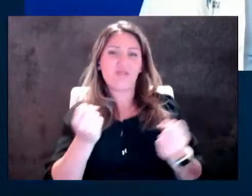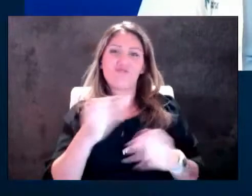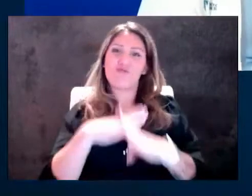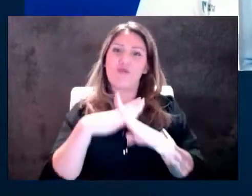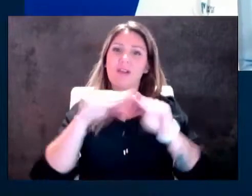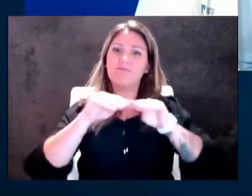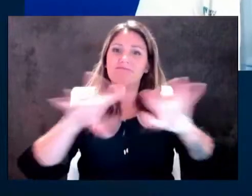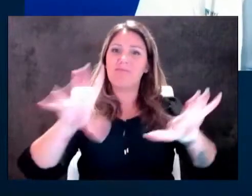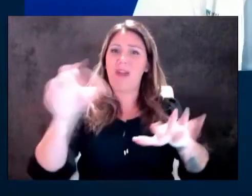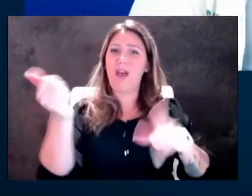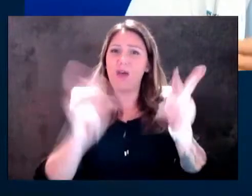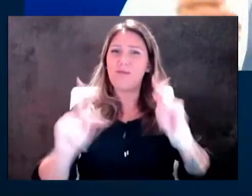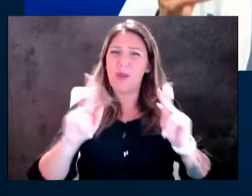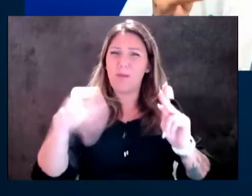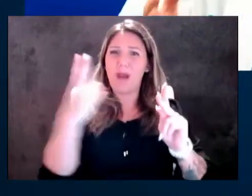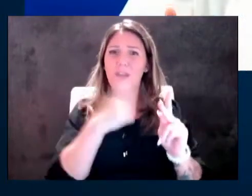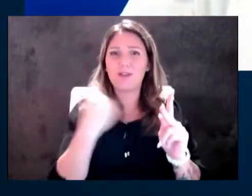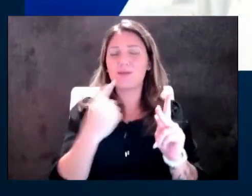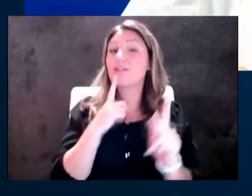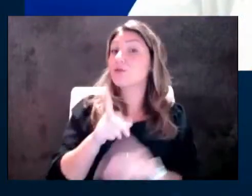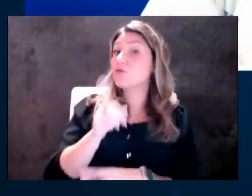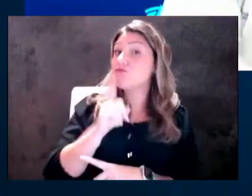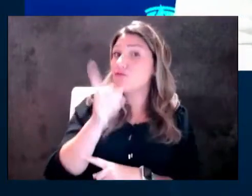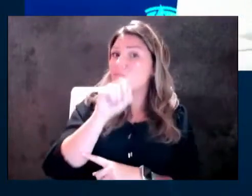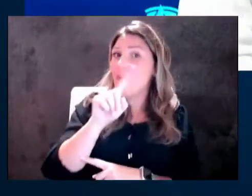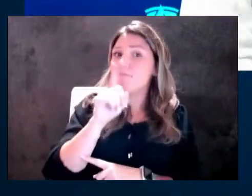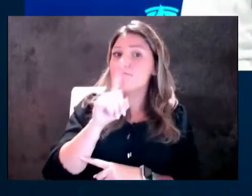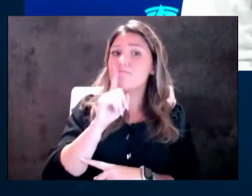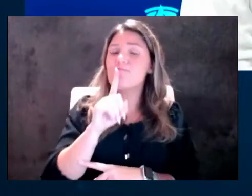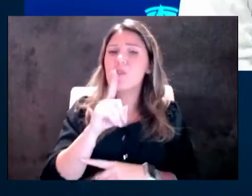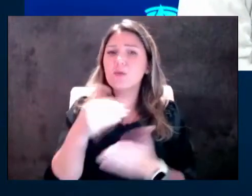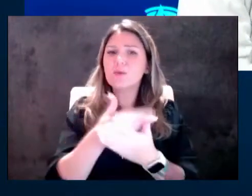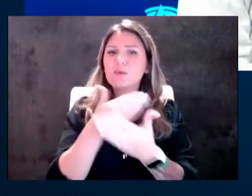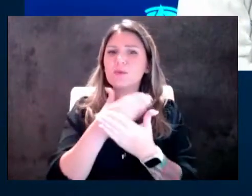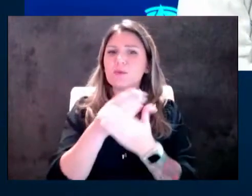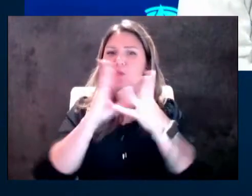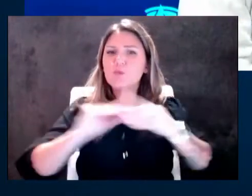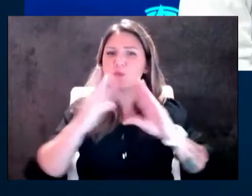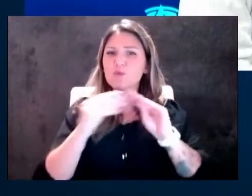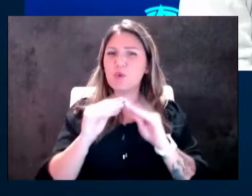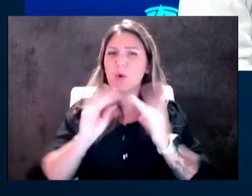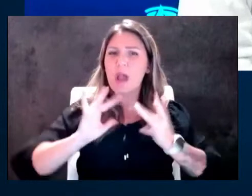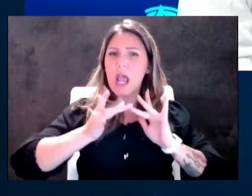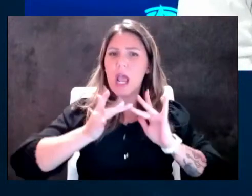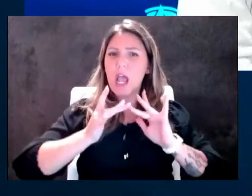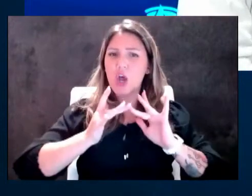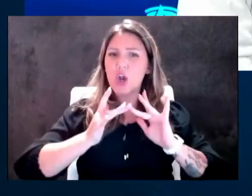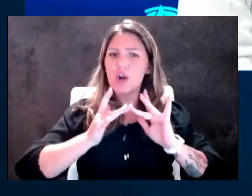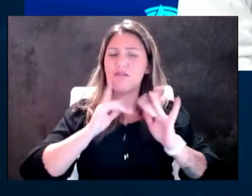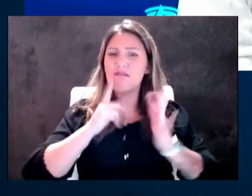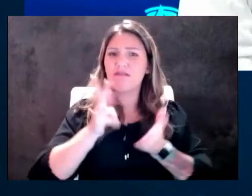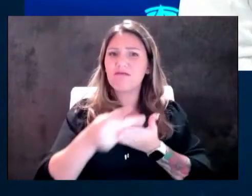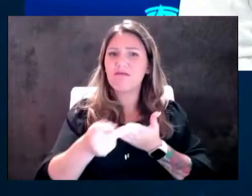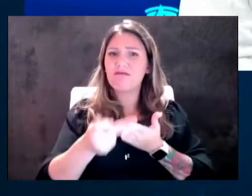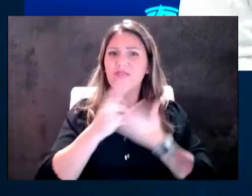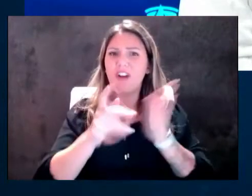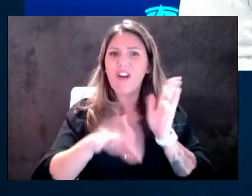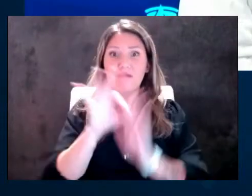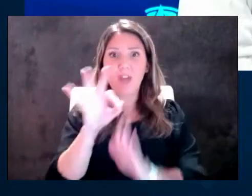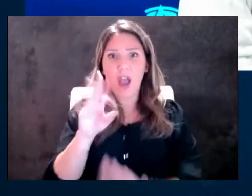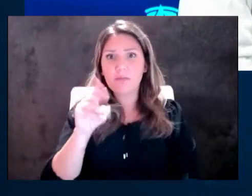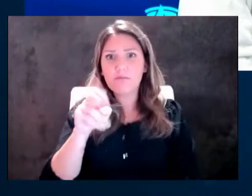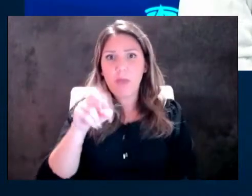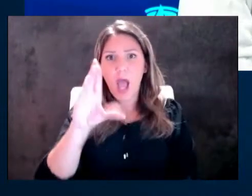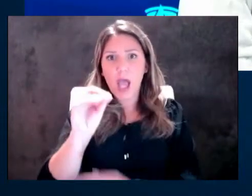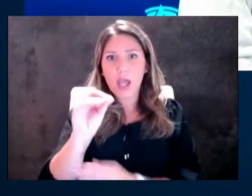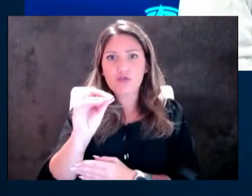as well. So, Hawkeye, truth or fiction, there's a breaking story in the internet now that the failure to find microchips in cars is